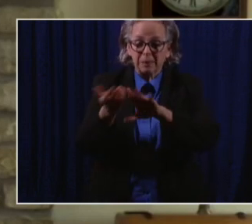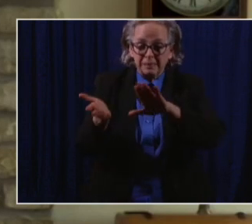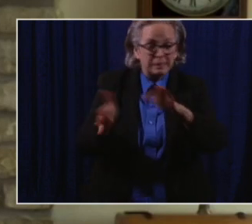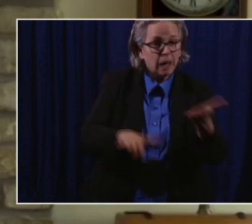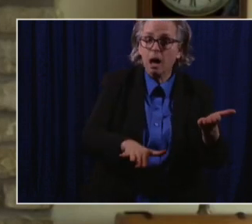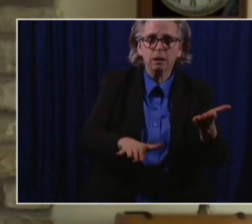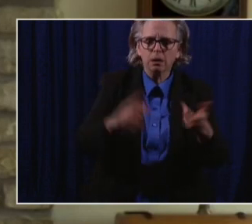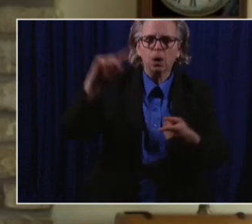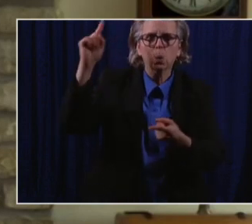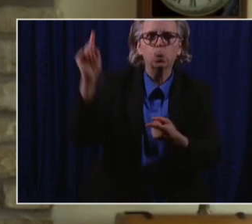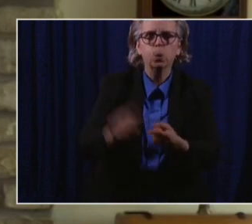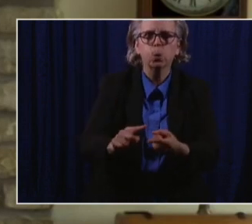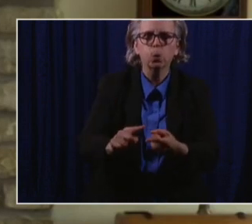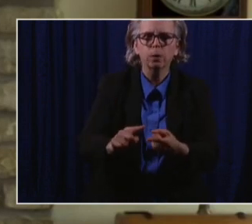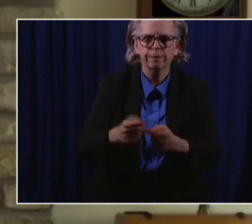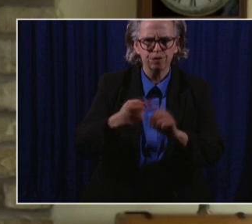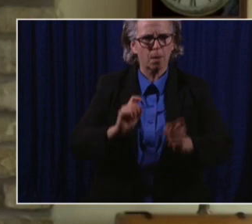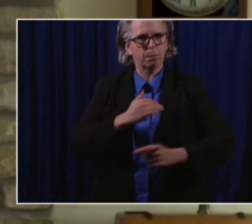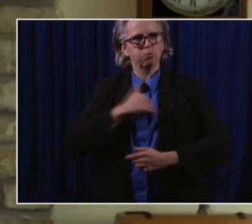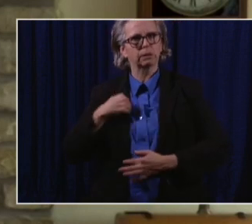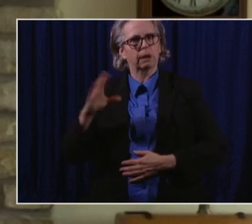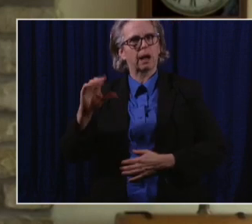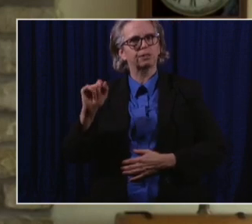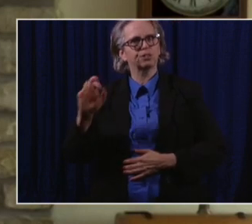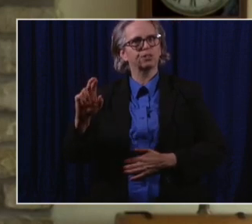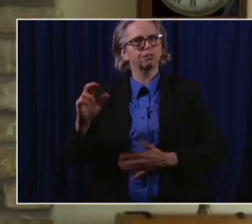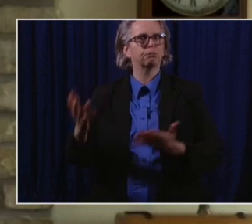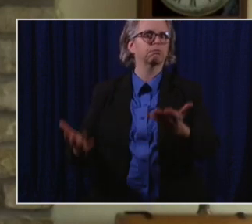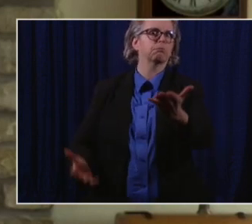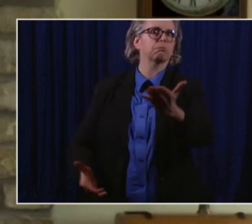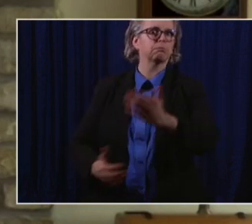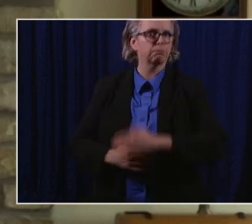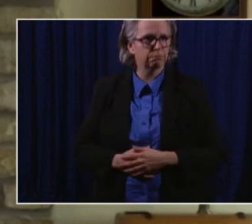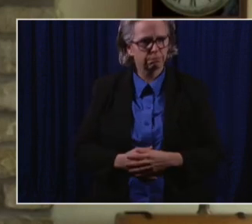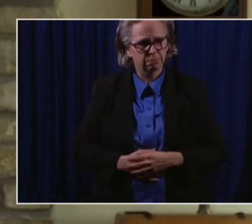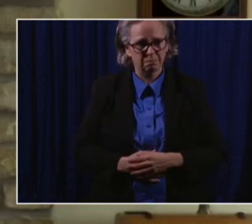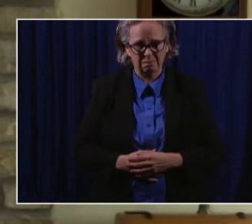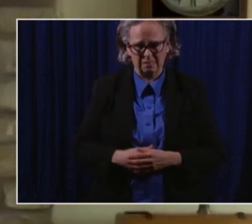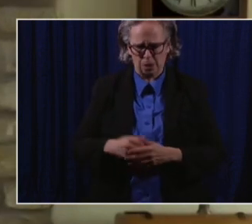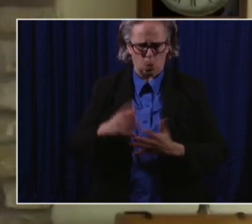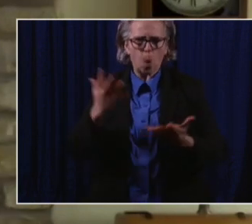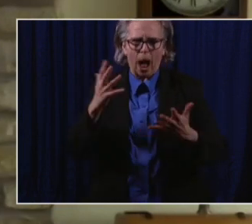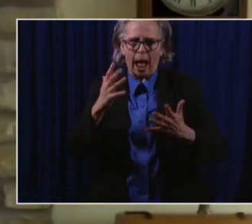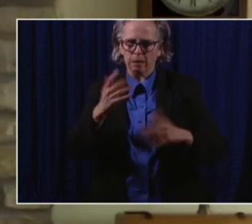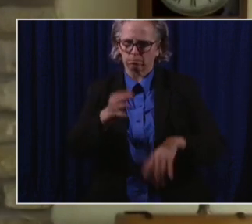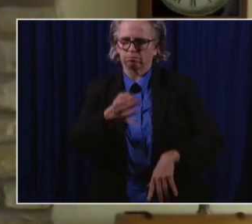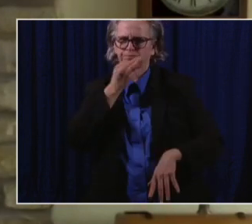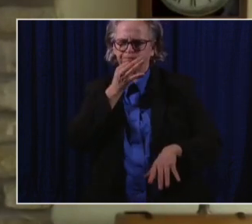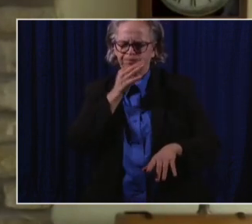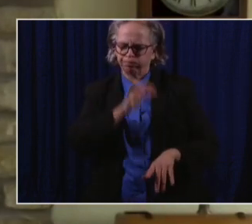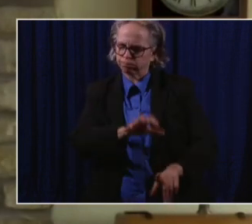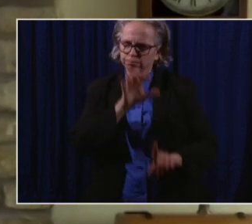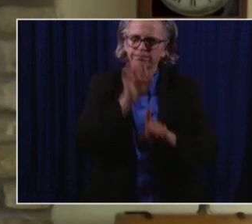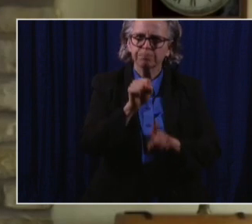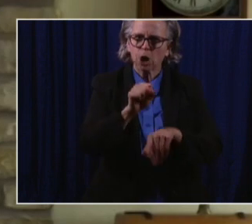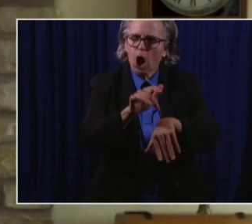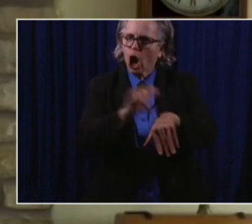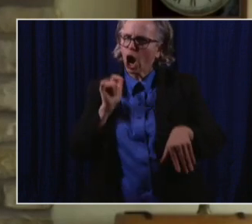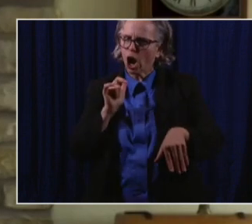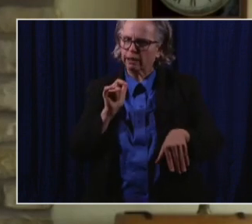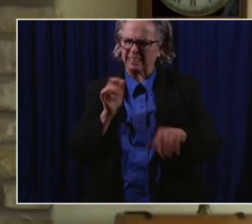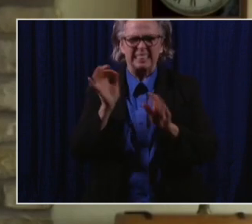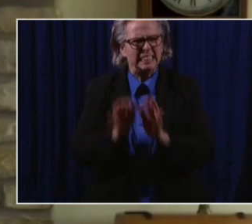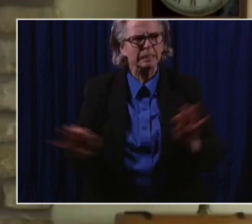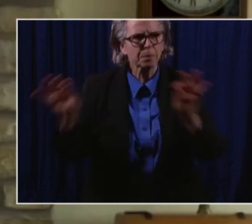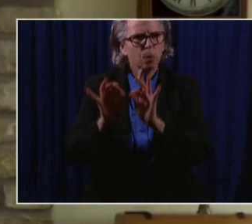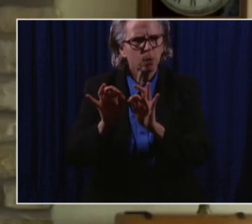is nearly 100%. Early detection is very critical. It is recommended that